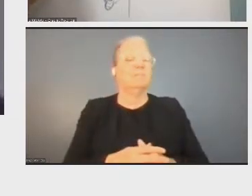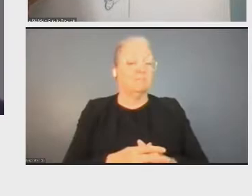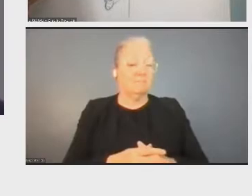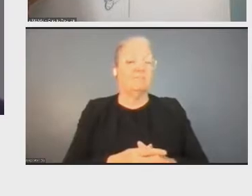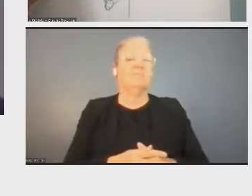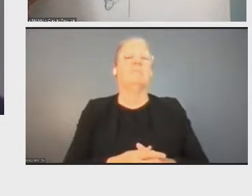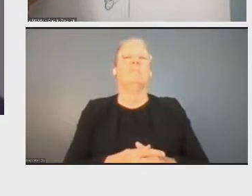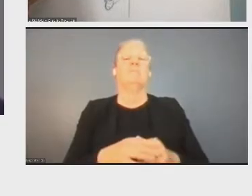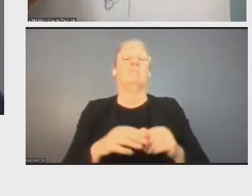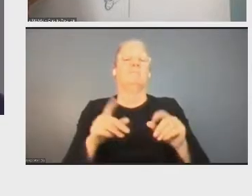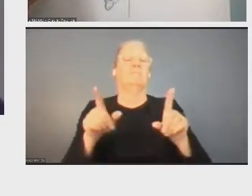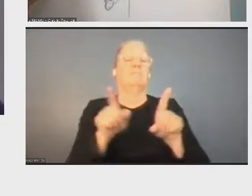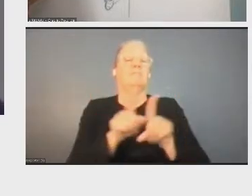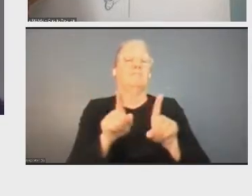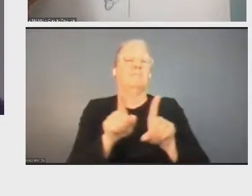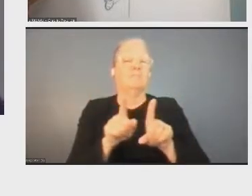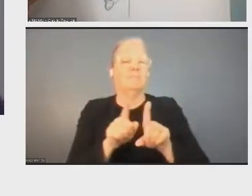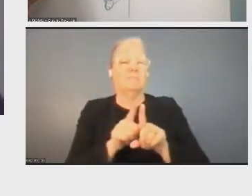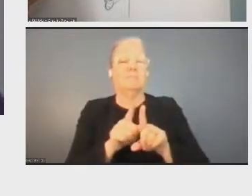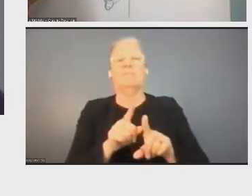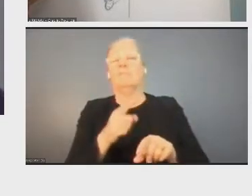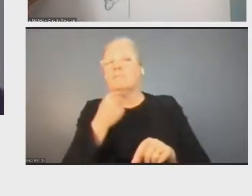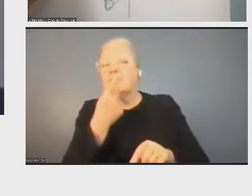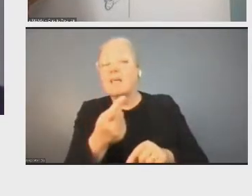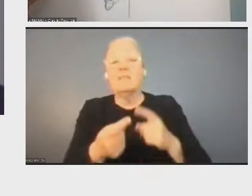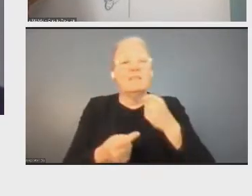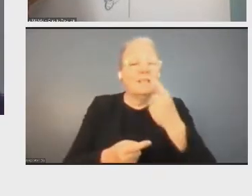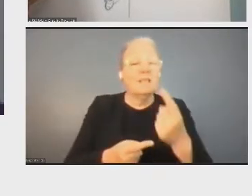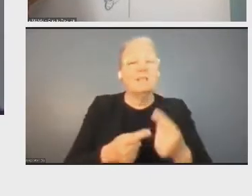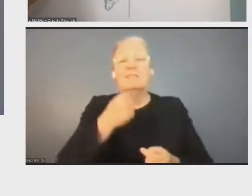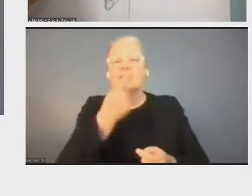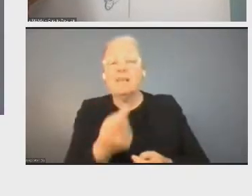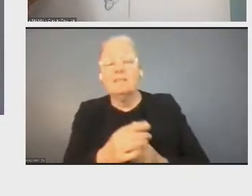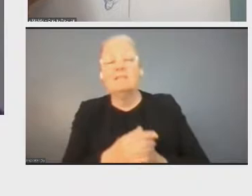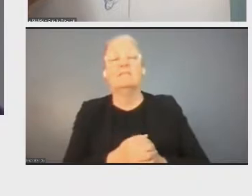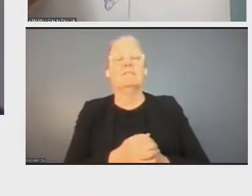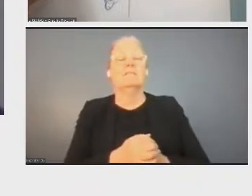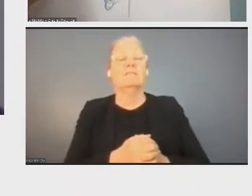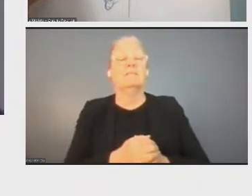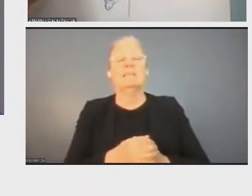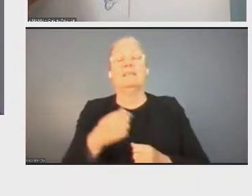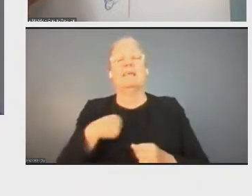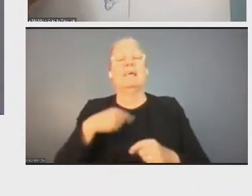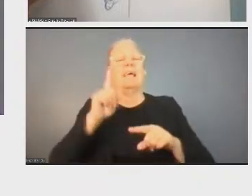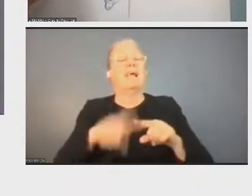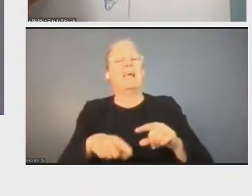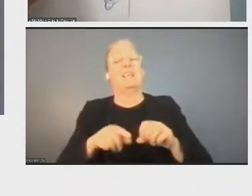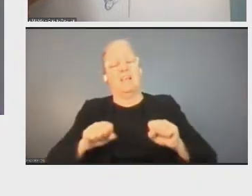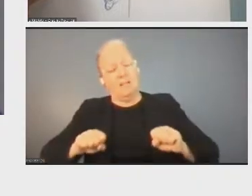interpreting for once and for good that we cannot make actions